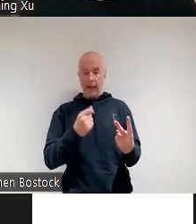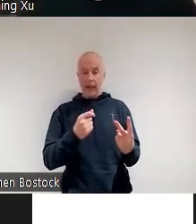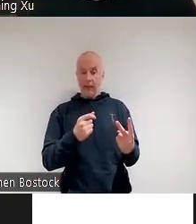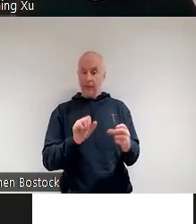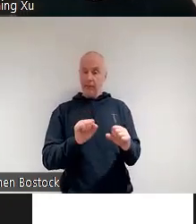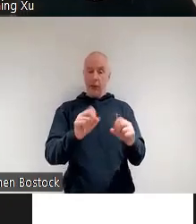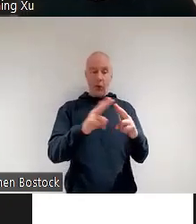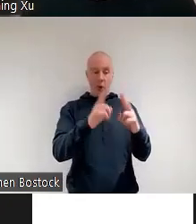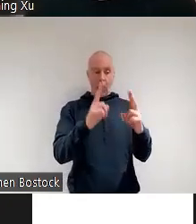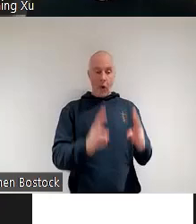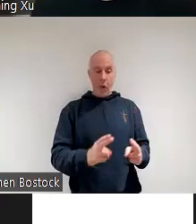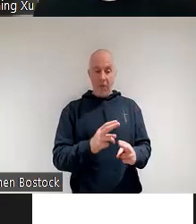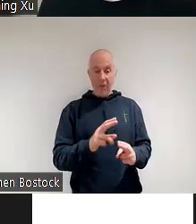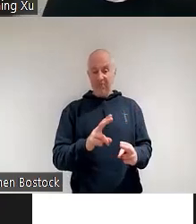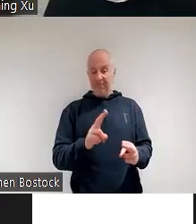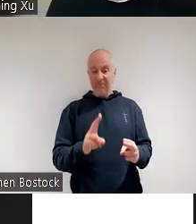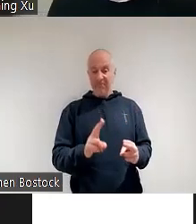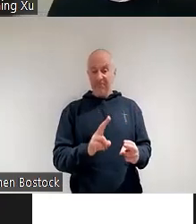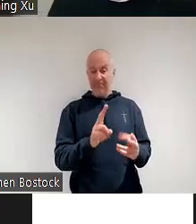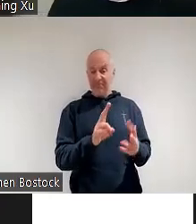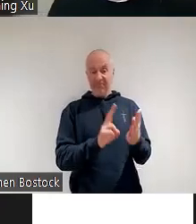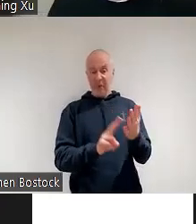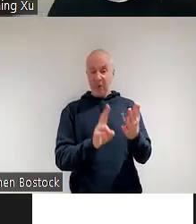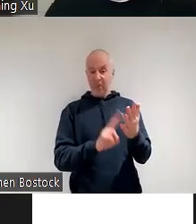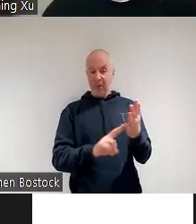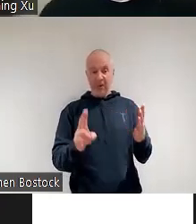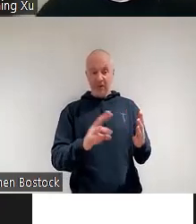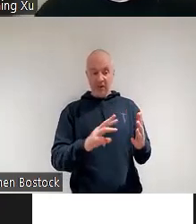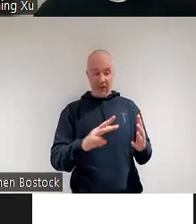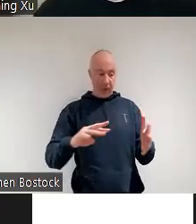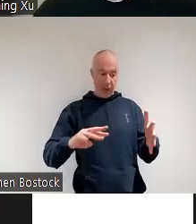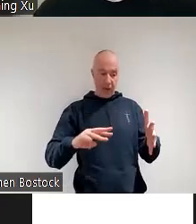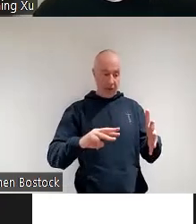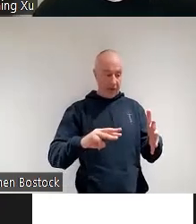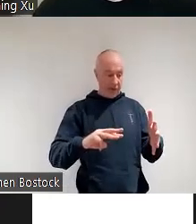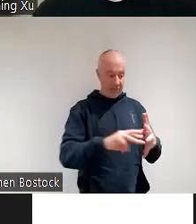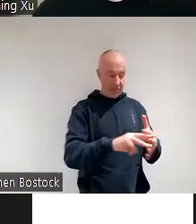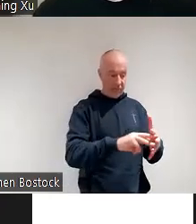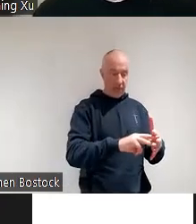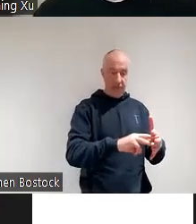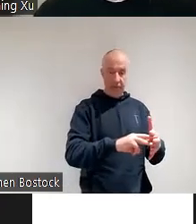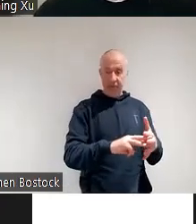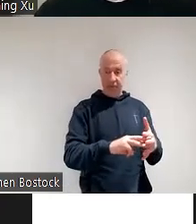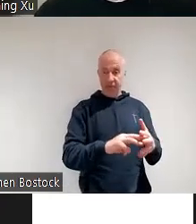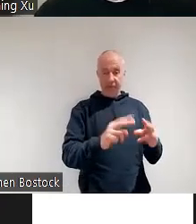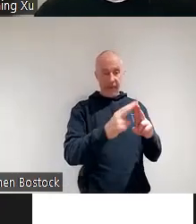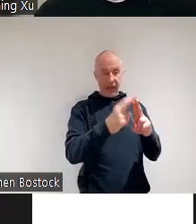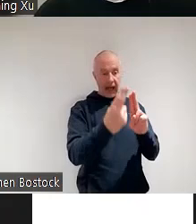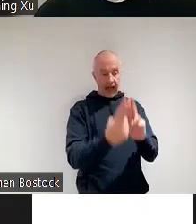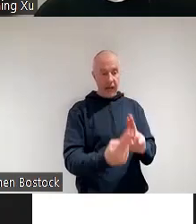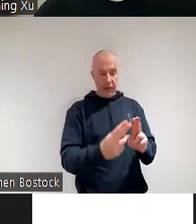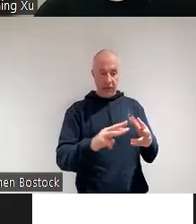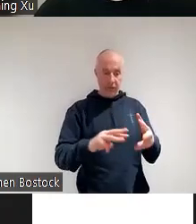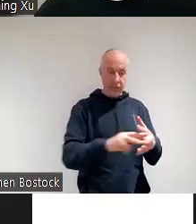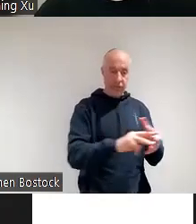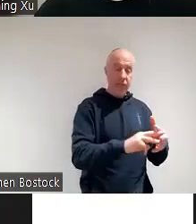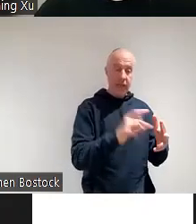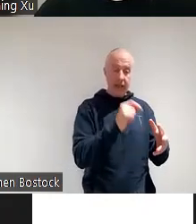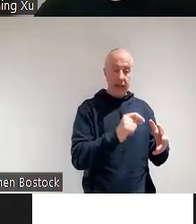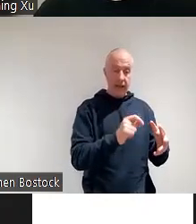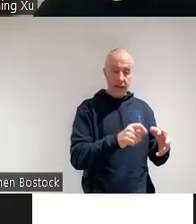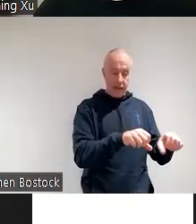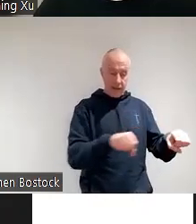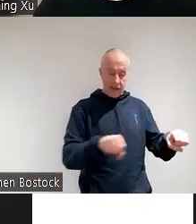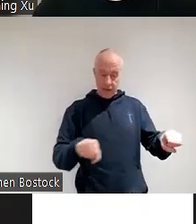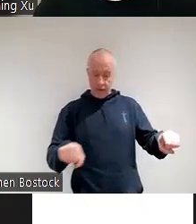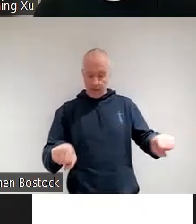normal socket. You don't necessarily need anything special. All the household AC socket can do the job. That